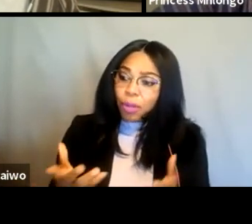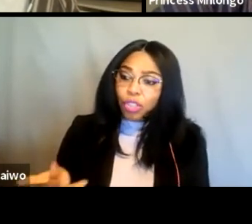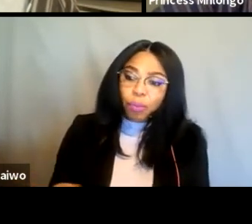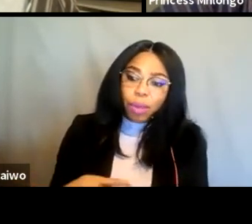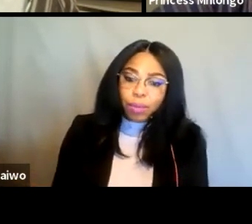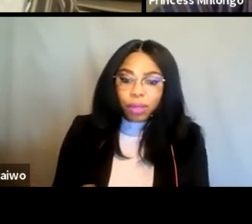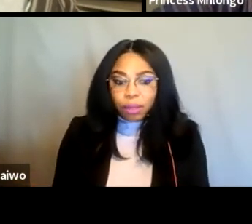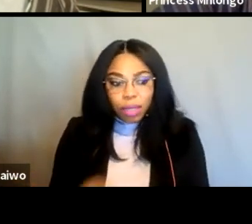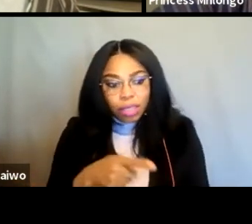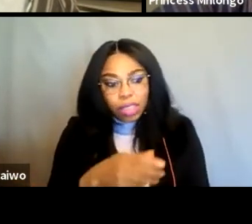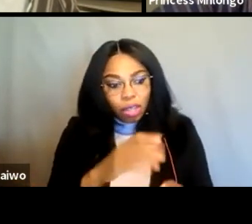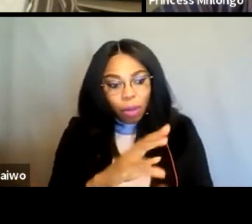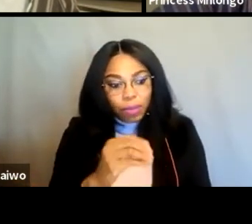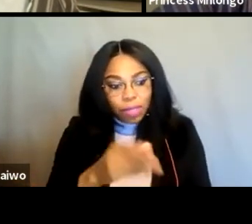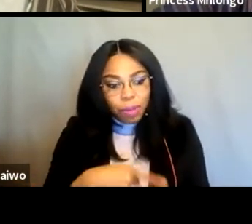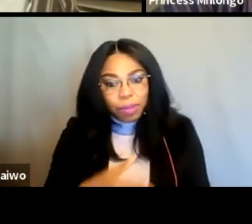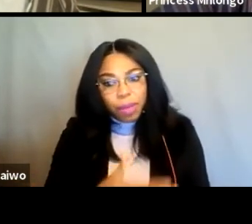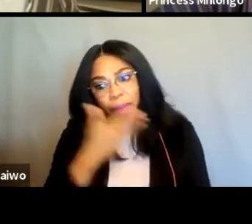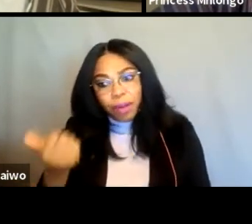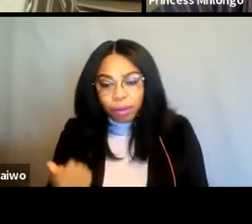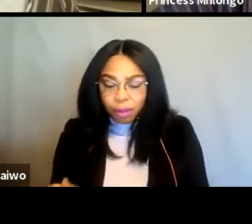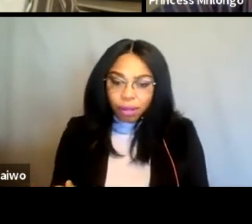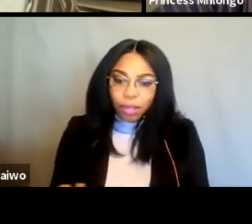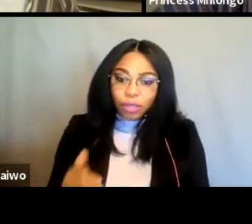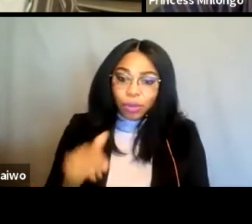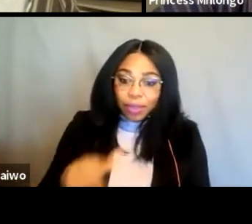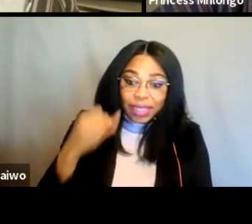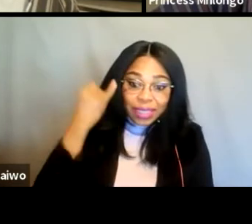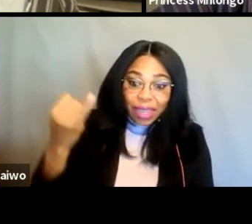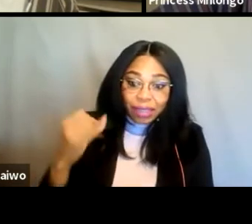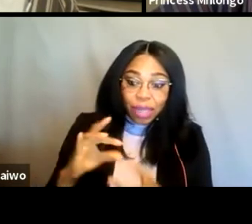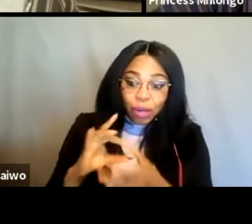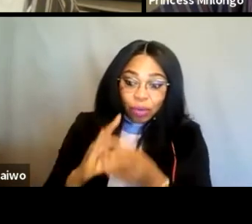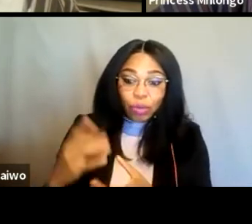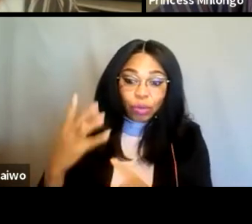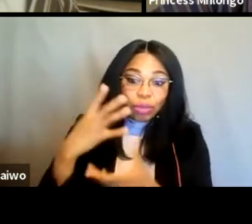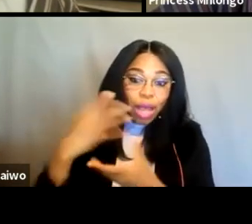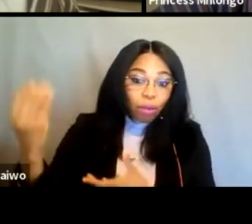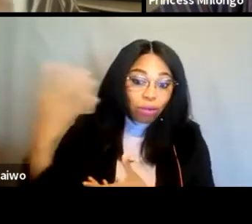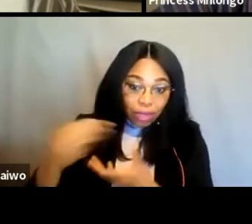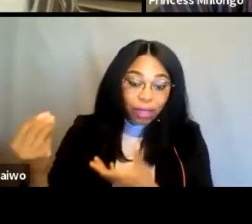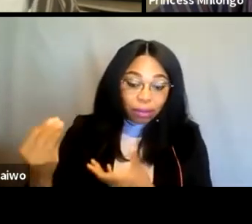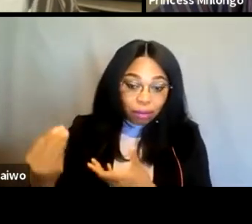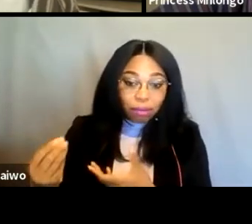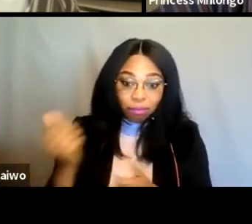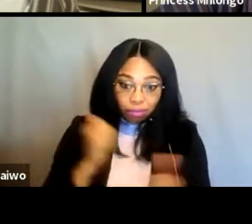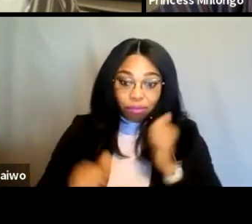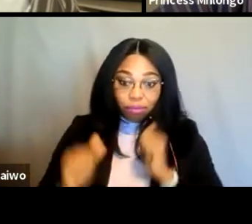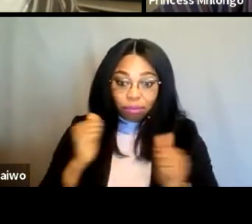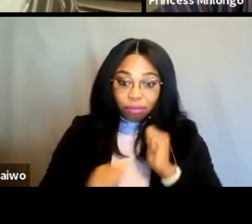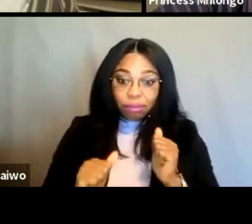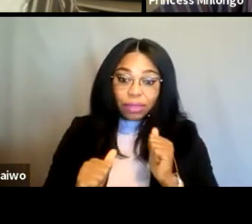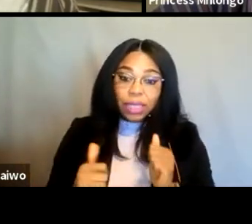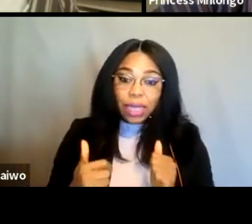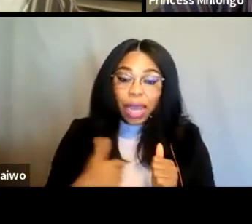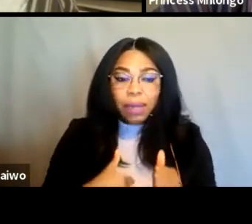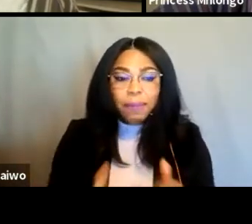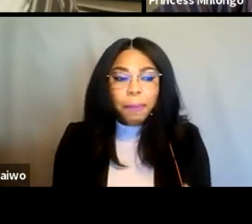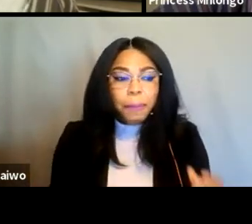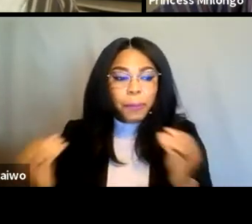me better. So for this idea of outdoor theater, you know, I'm more